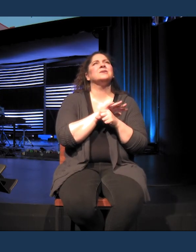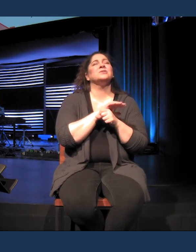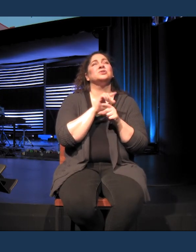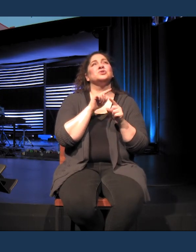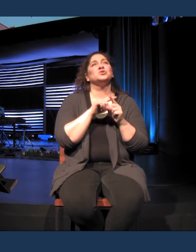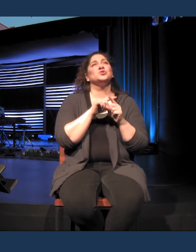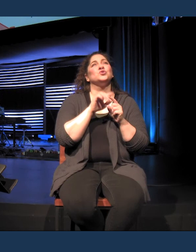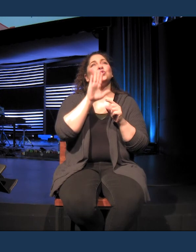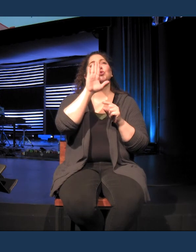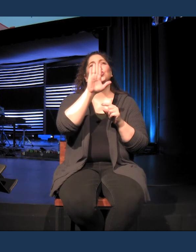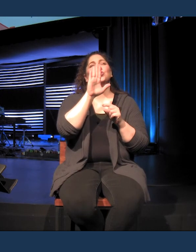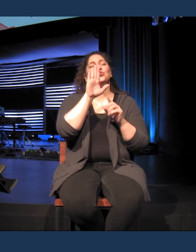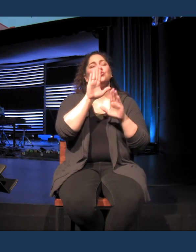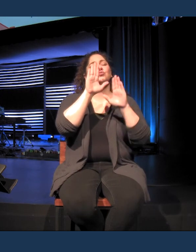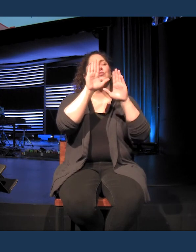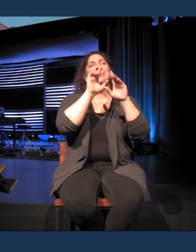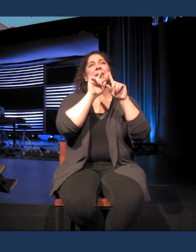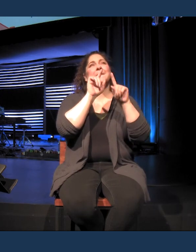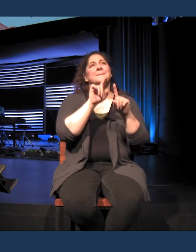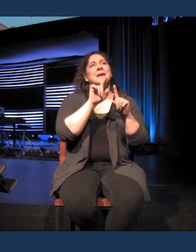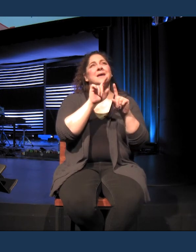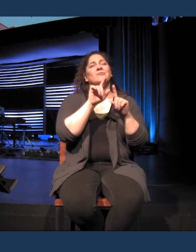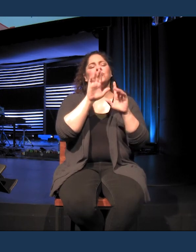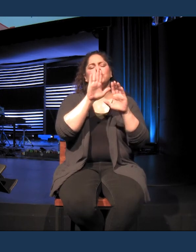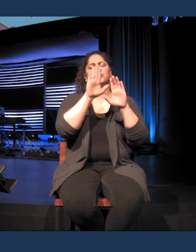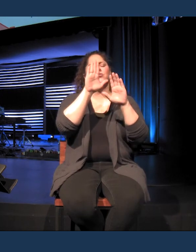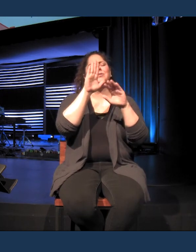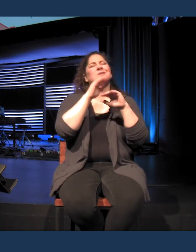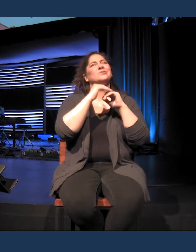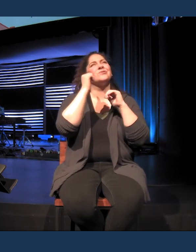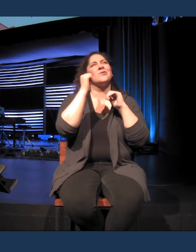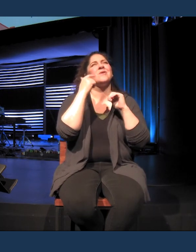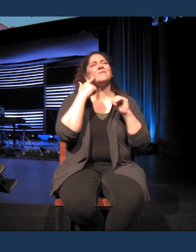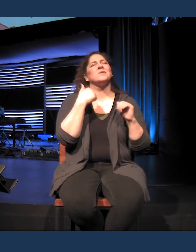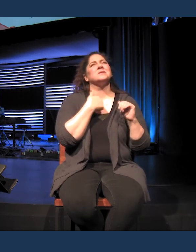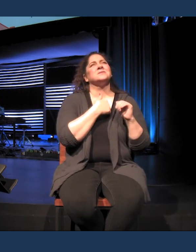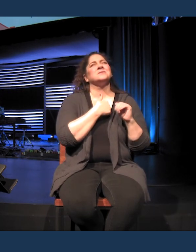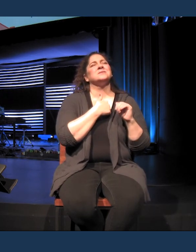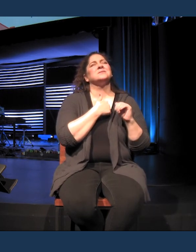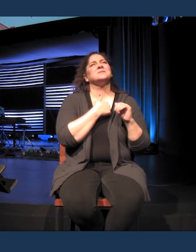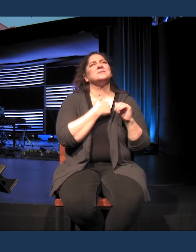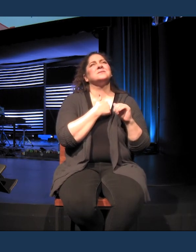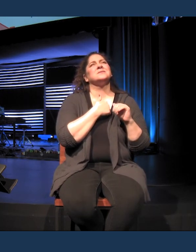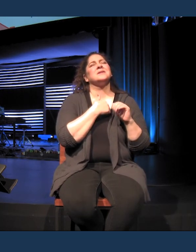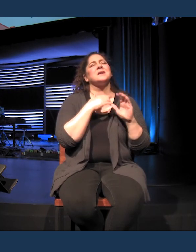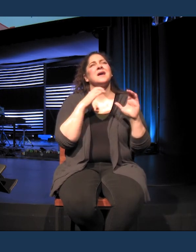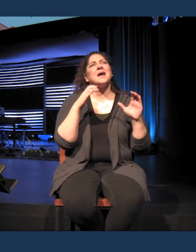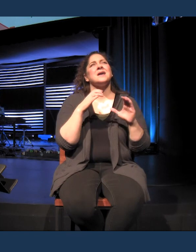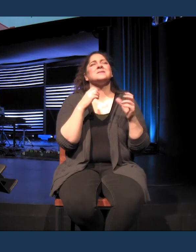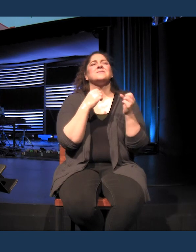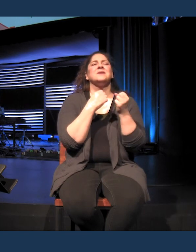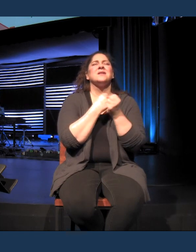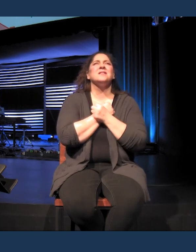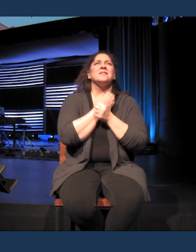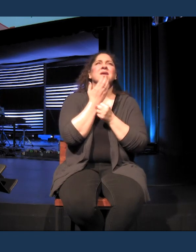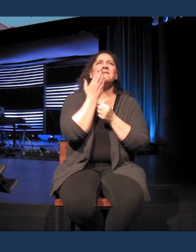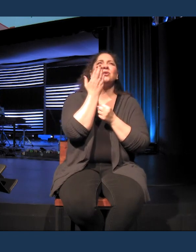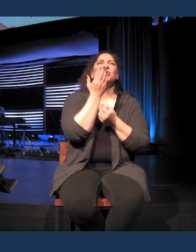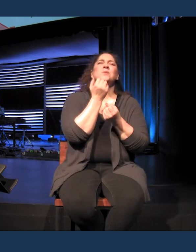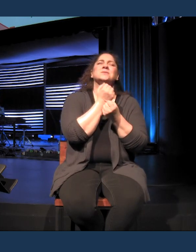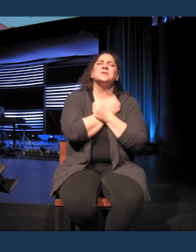great commandment and the great commission. God, to actively love you and to love